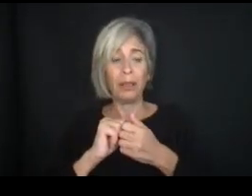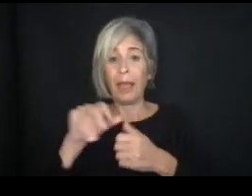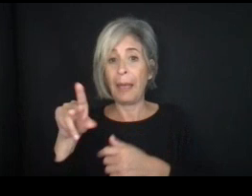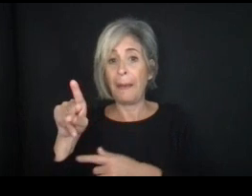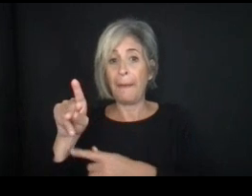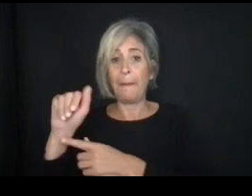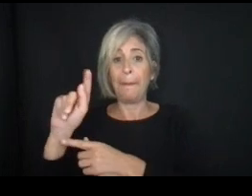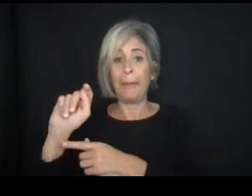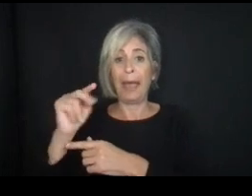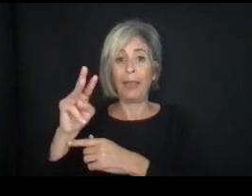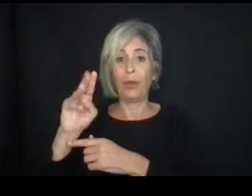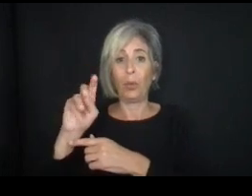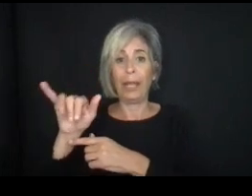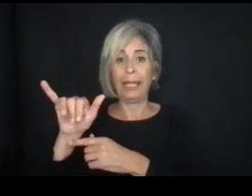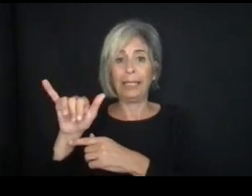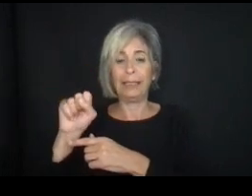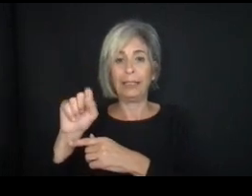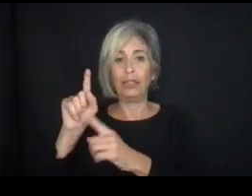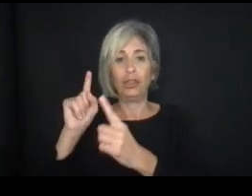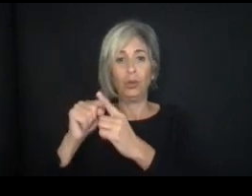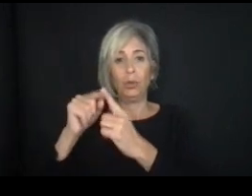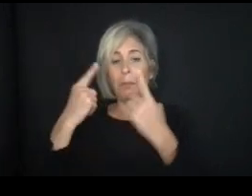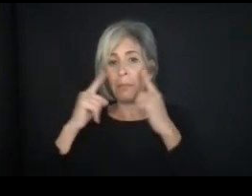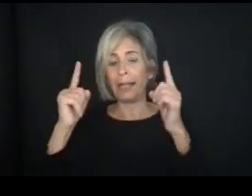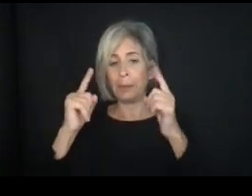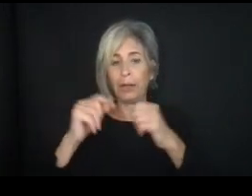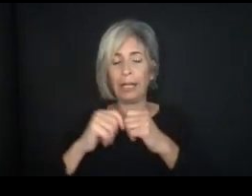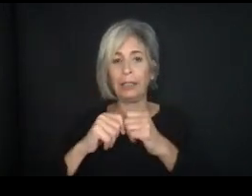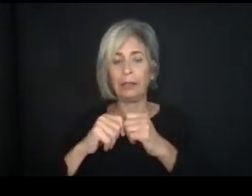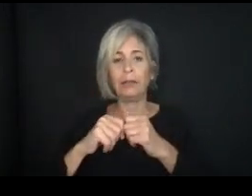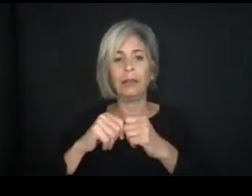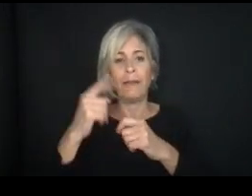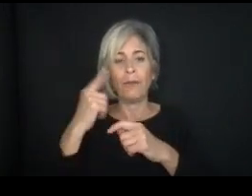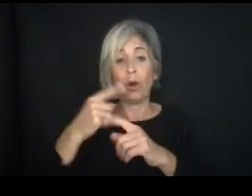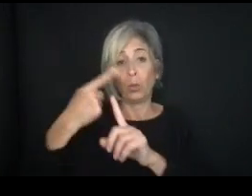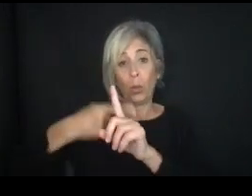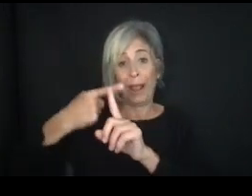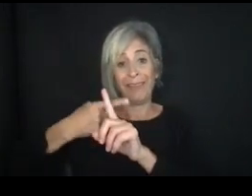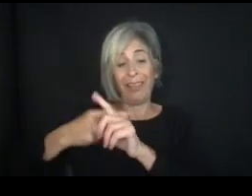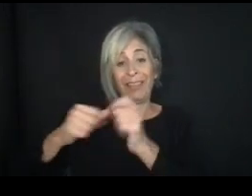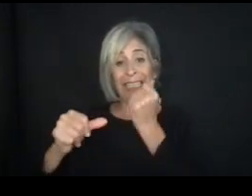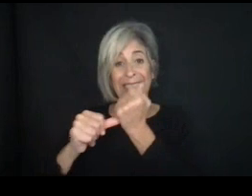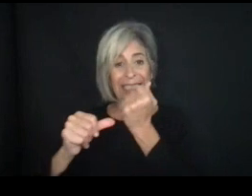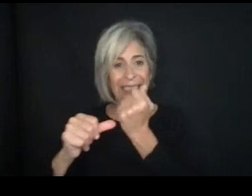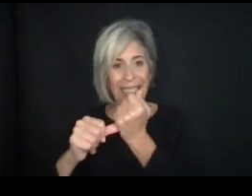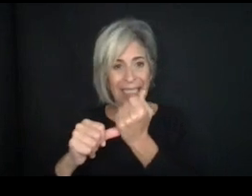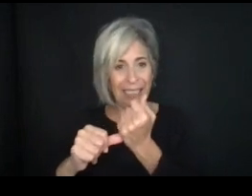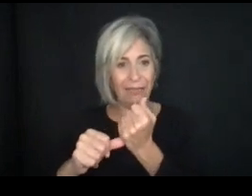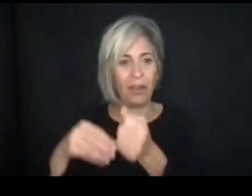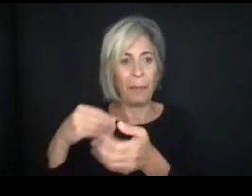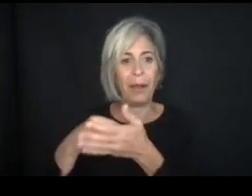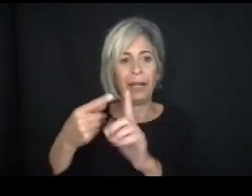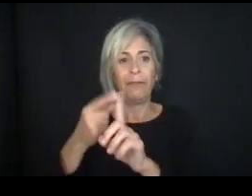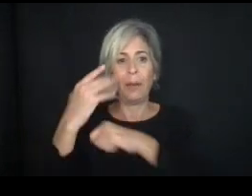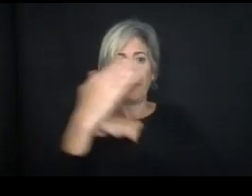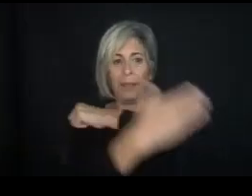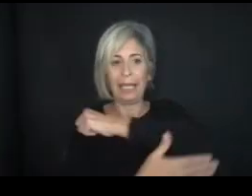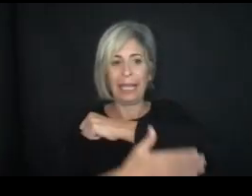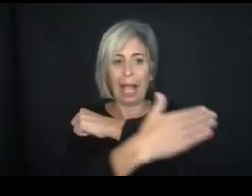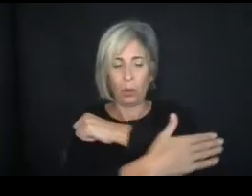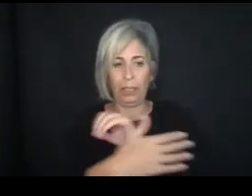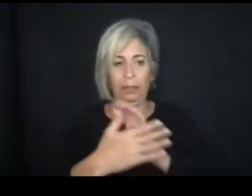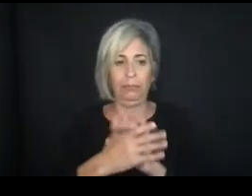That's $75,000. That's to pay for a person for rental assistance for money from the county.